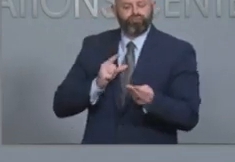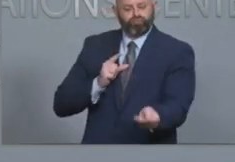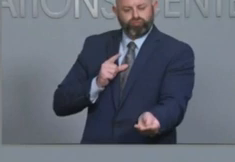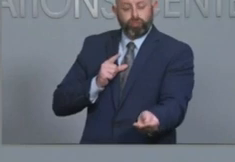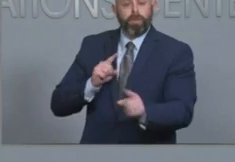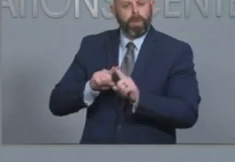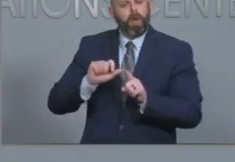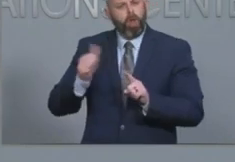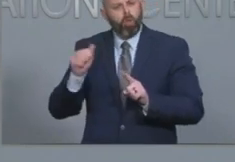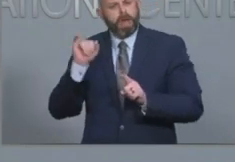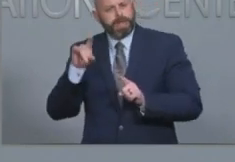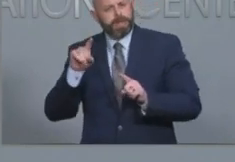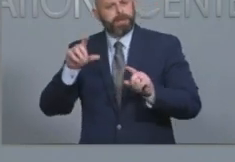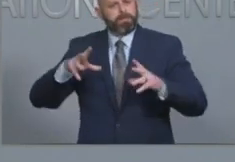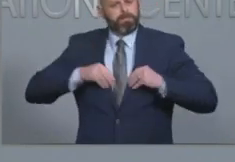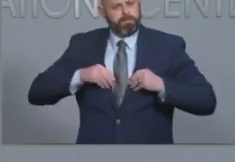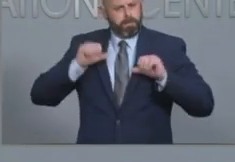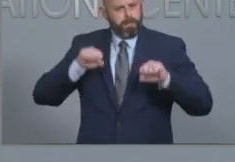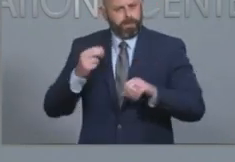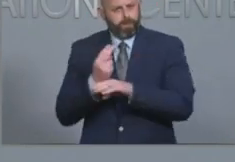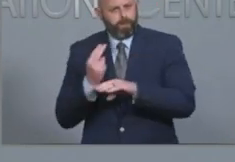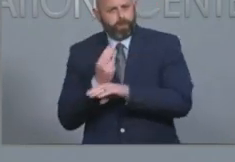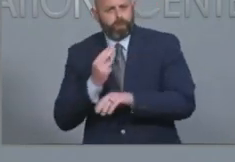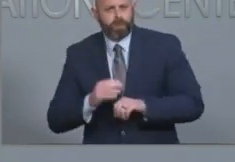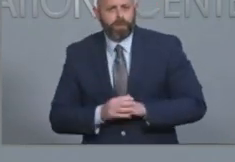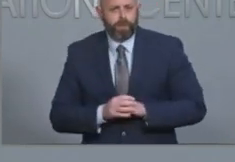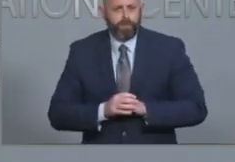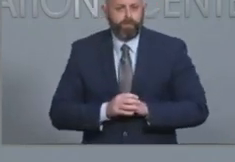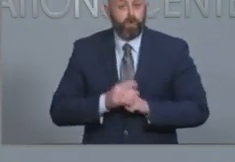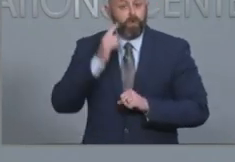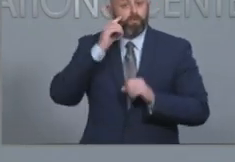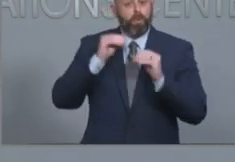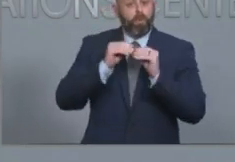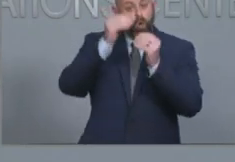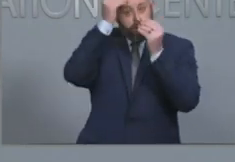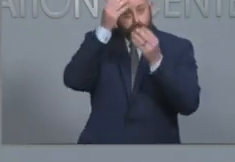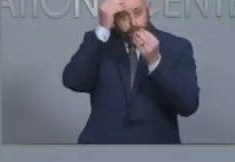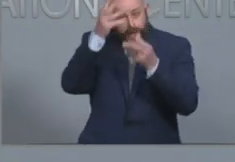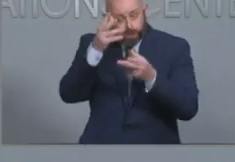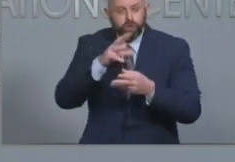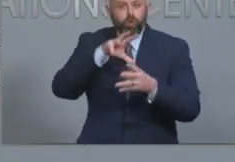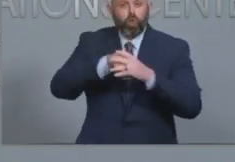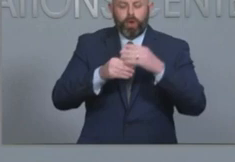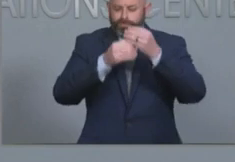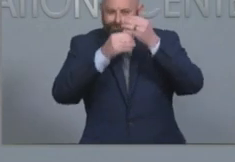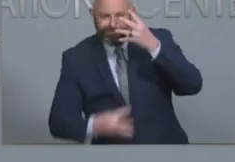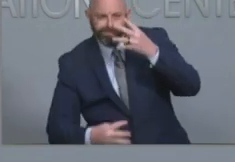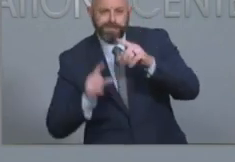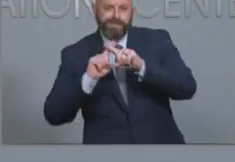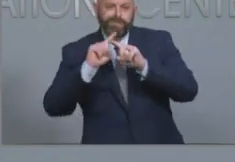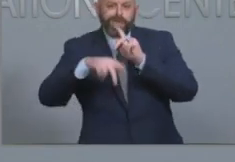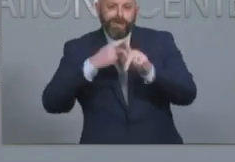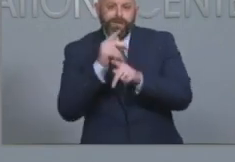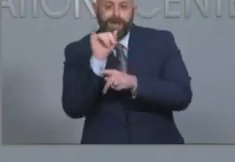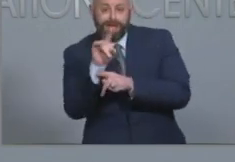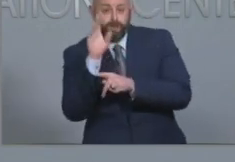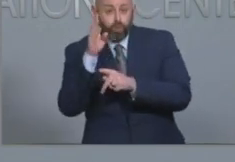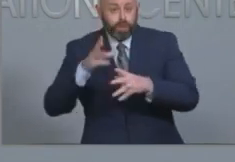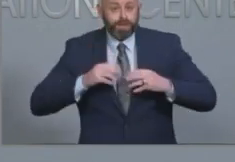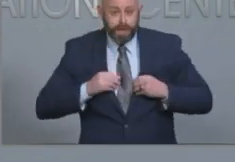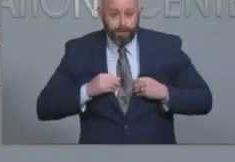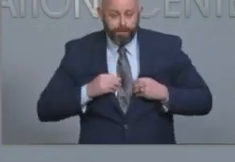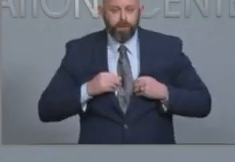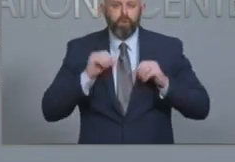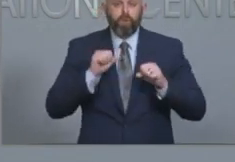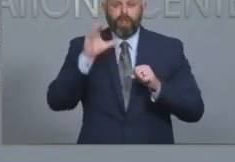other acceptable photo IDs. For more information, including the full list of acceptable IDs,